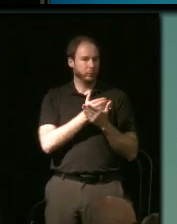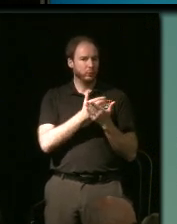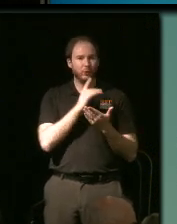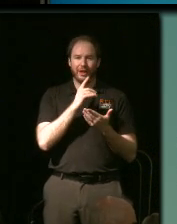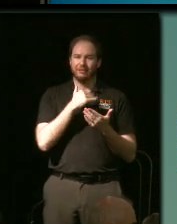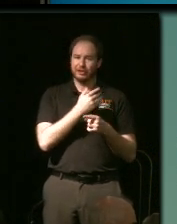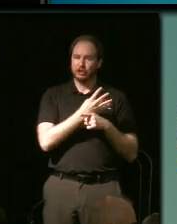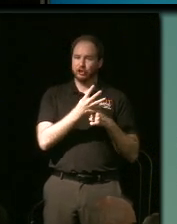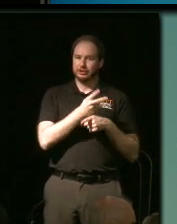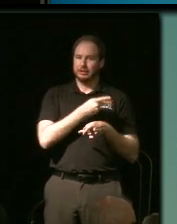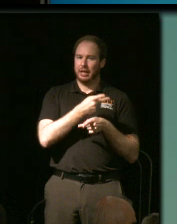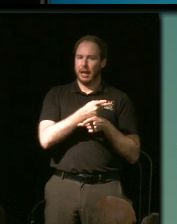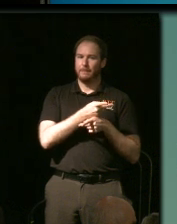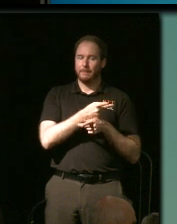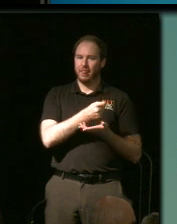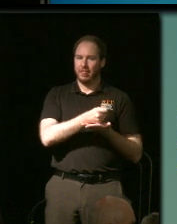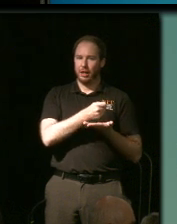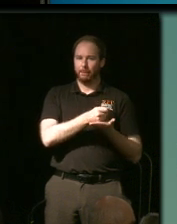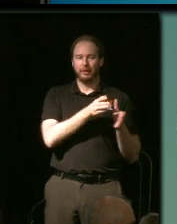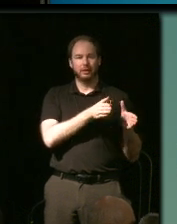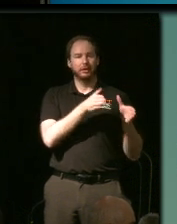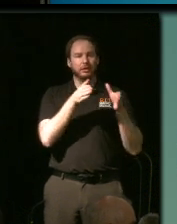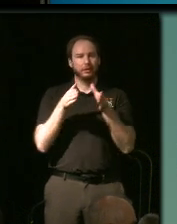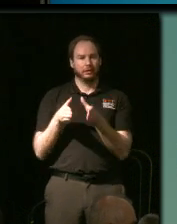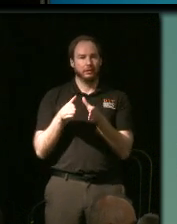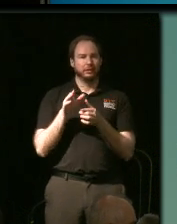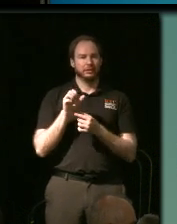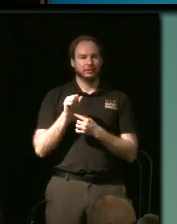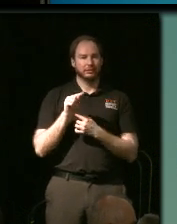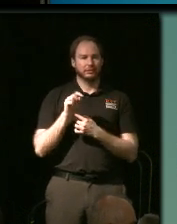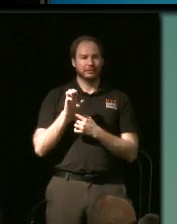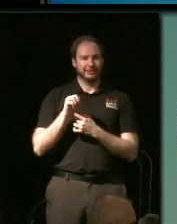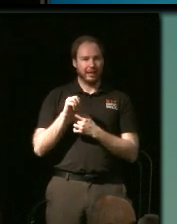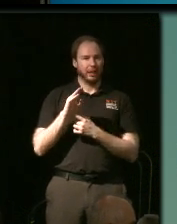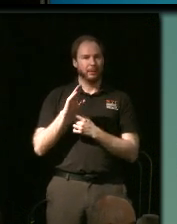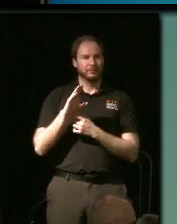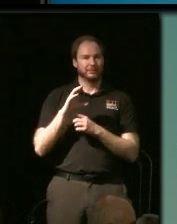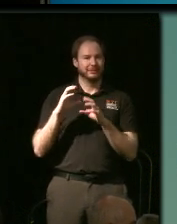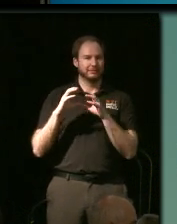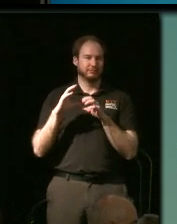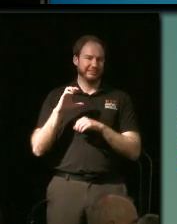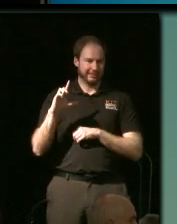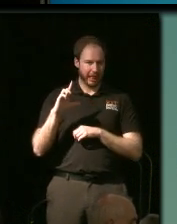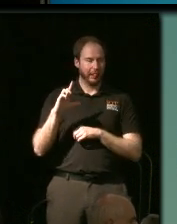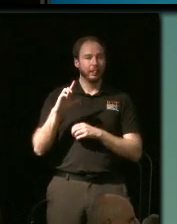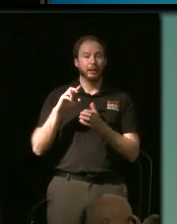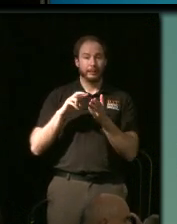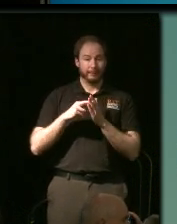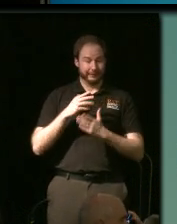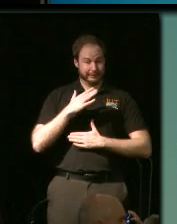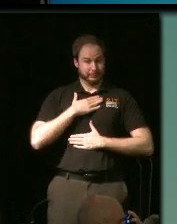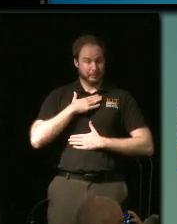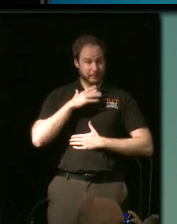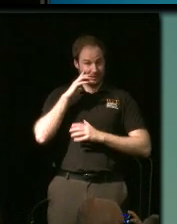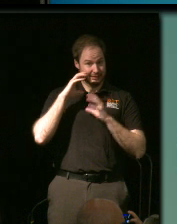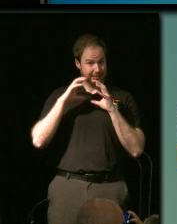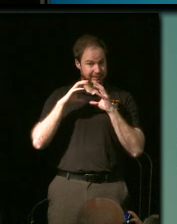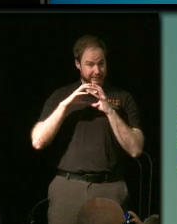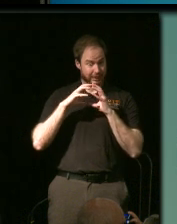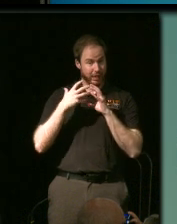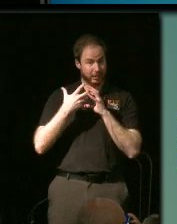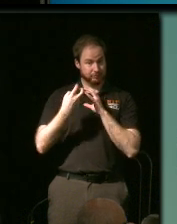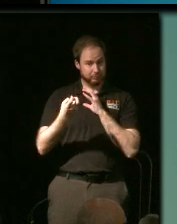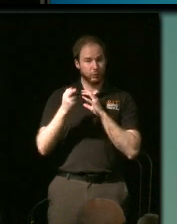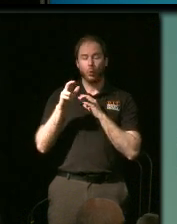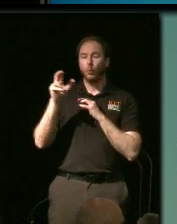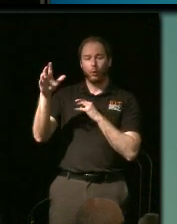therapies. Stem cell involves taking either your cells or another